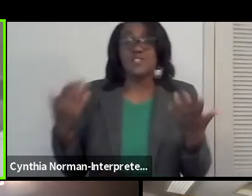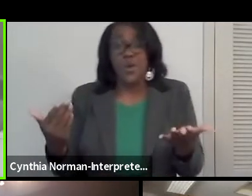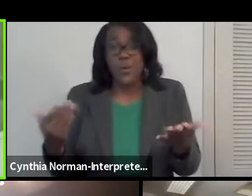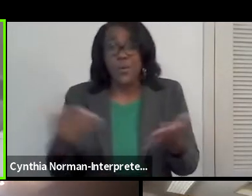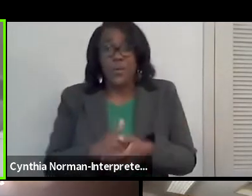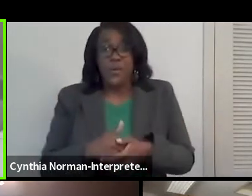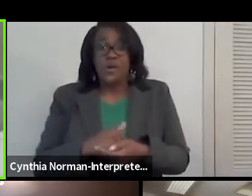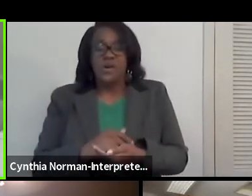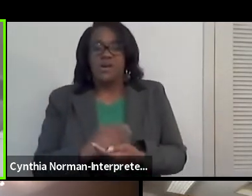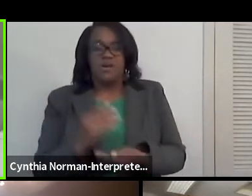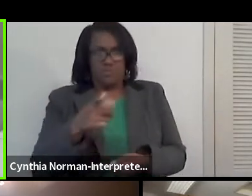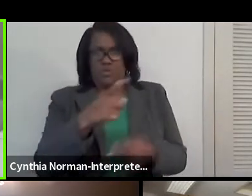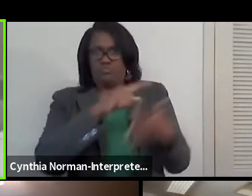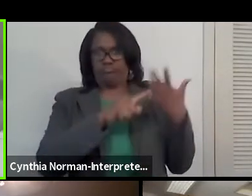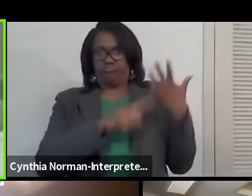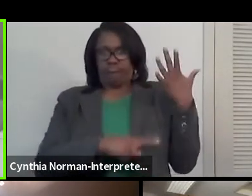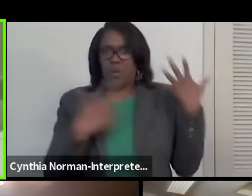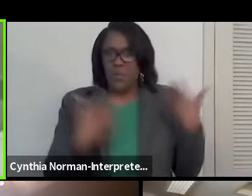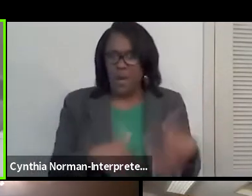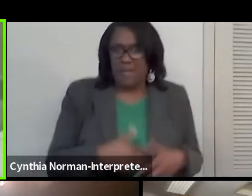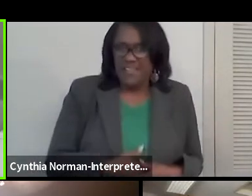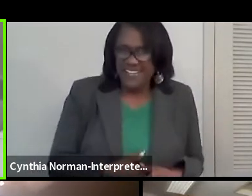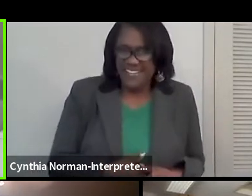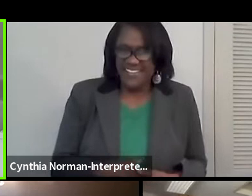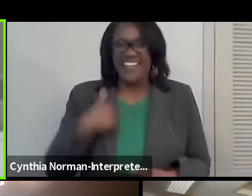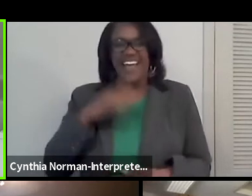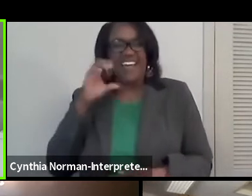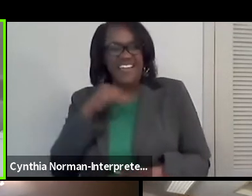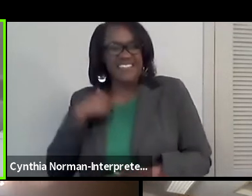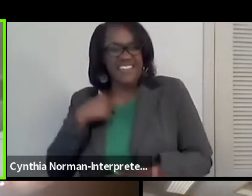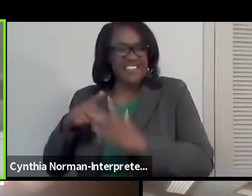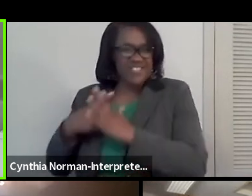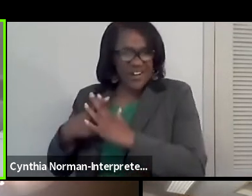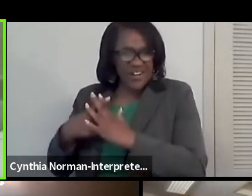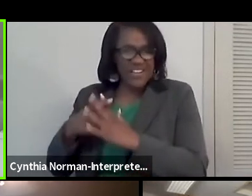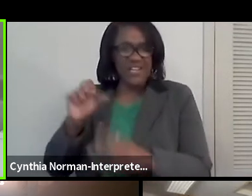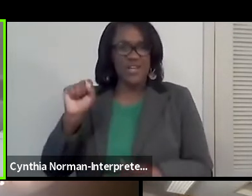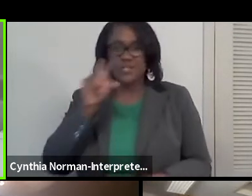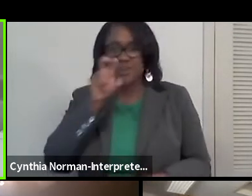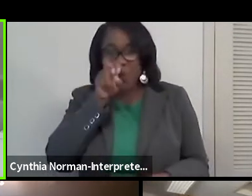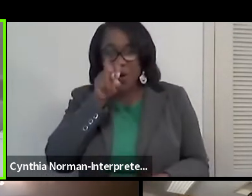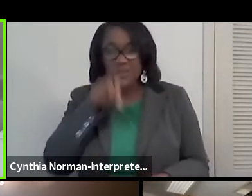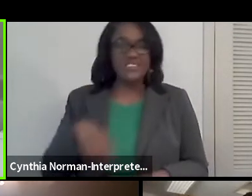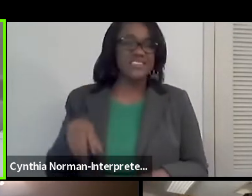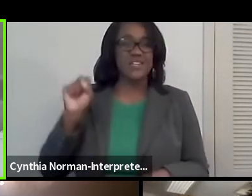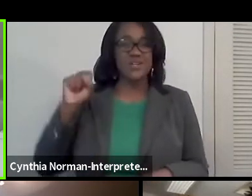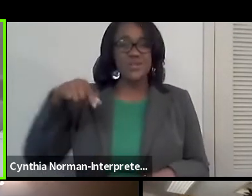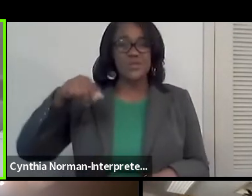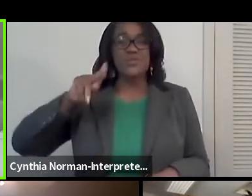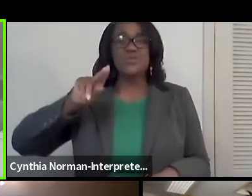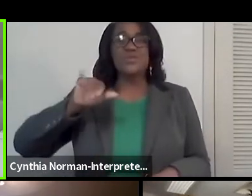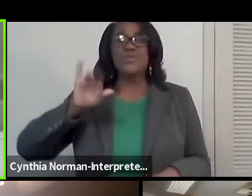So you gave a whole rundown there. So I guess I started out on squirrels, if we're going way back,